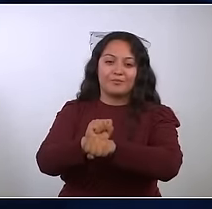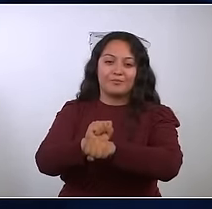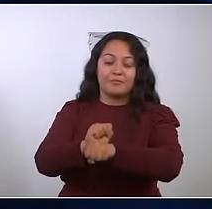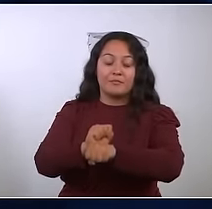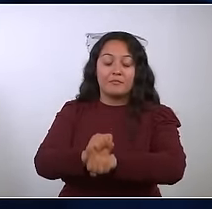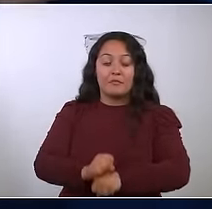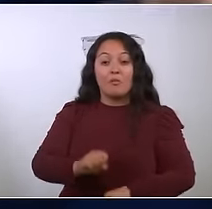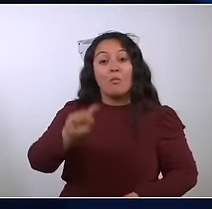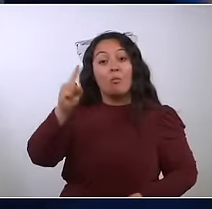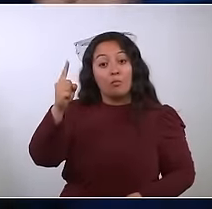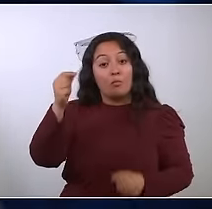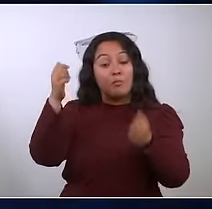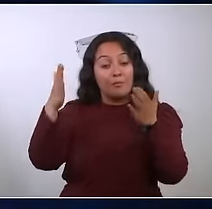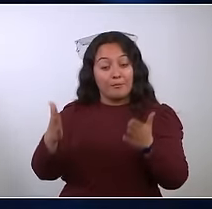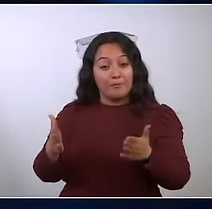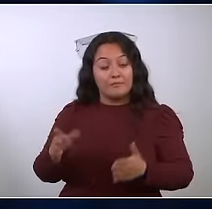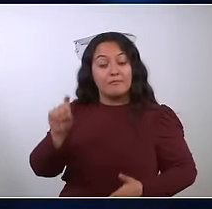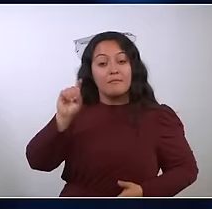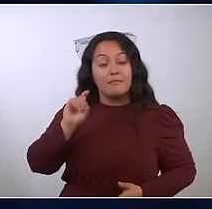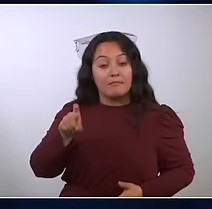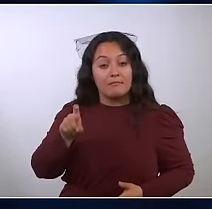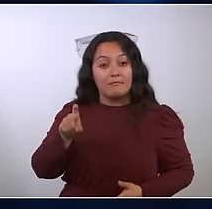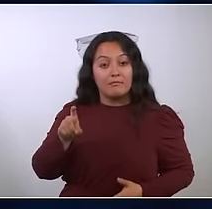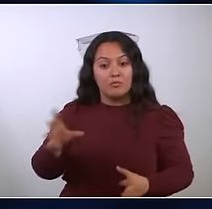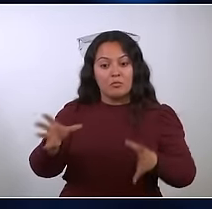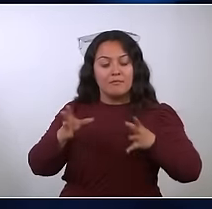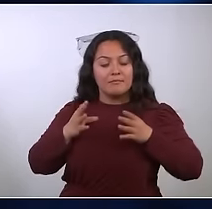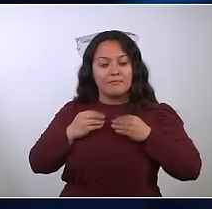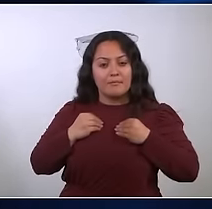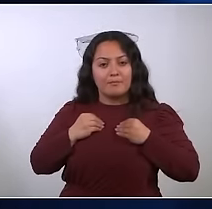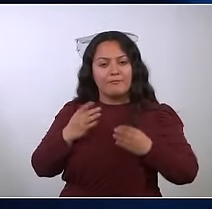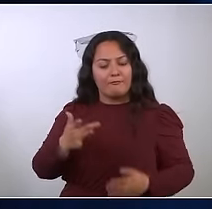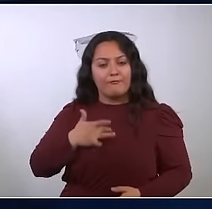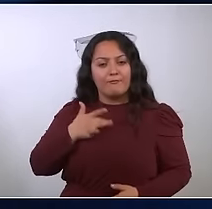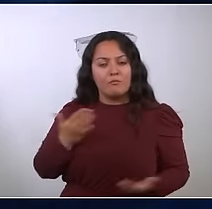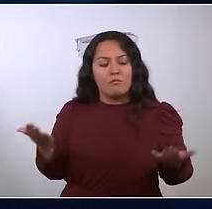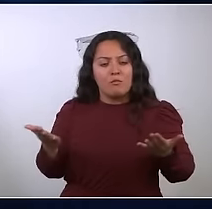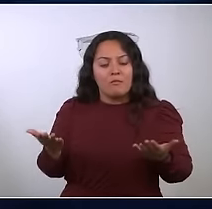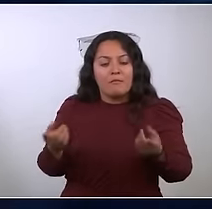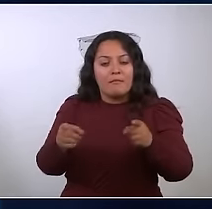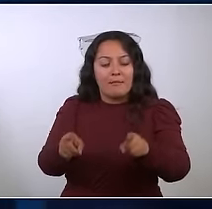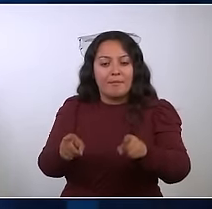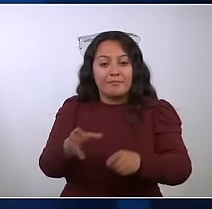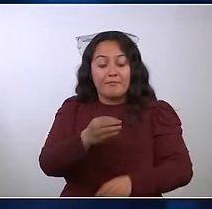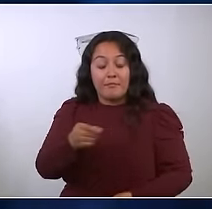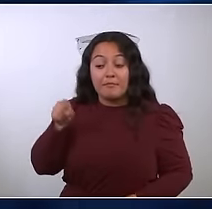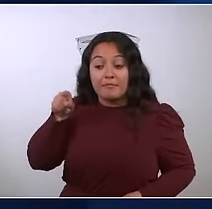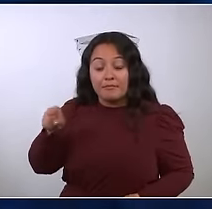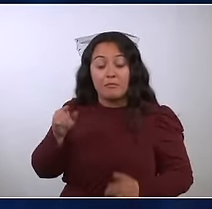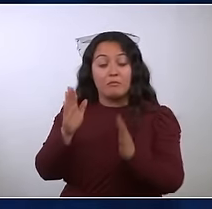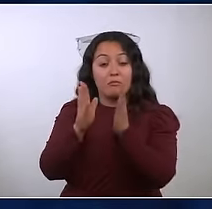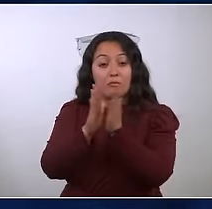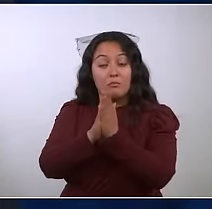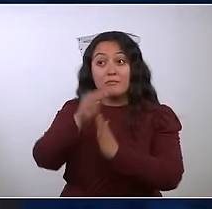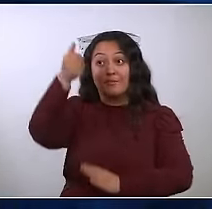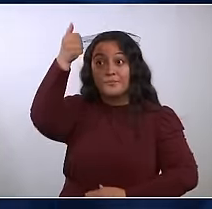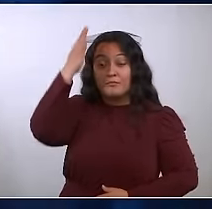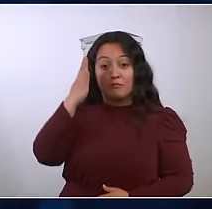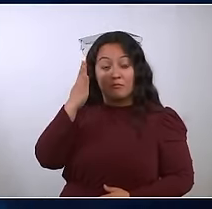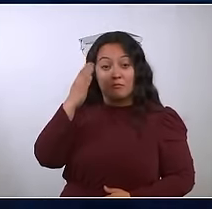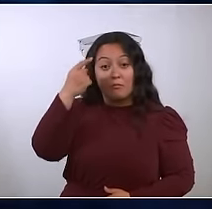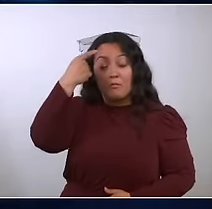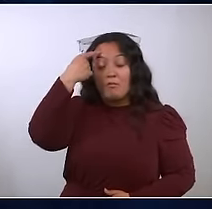was one man to be affected. Nomás tomó una persona a ser efectivo. All it took one man to pray out to God. Solamente tomó un hombre clamar for a